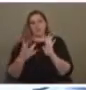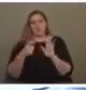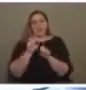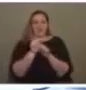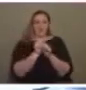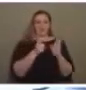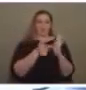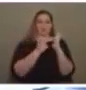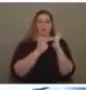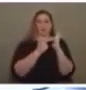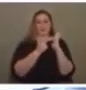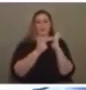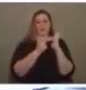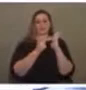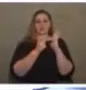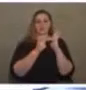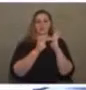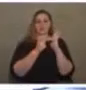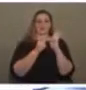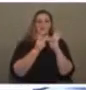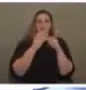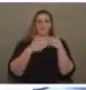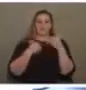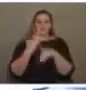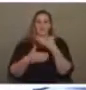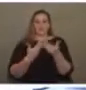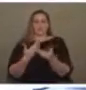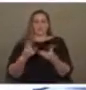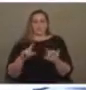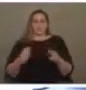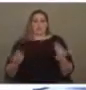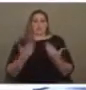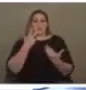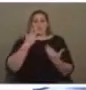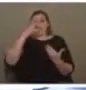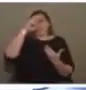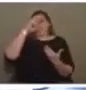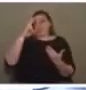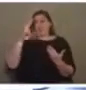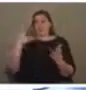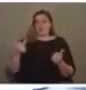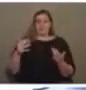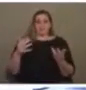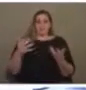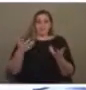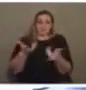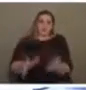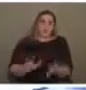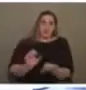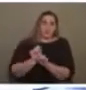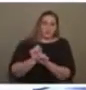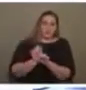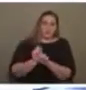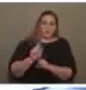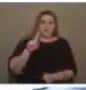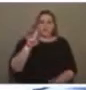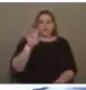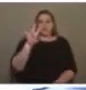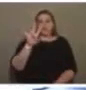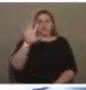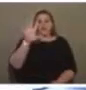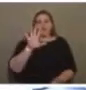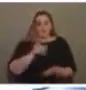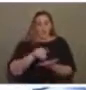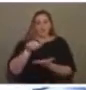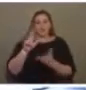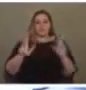is what drives the process, not labor supply. That we're here not because Puerto Ricans don't desire or want to work. There's 175,000 people in Puerto